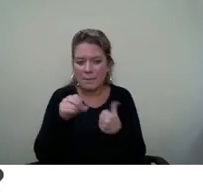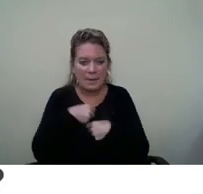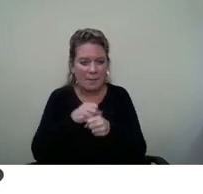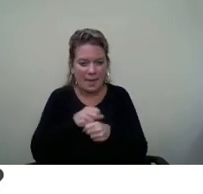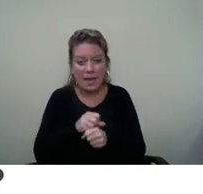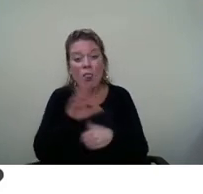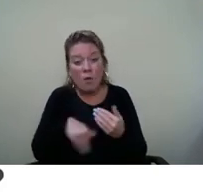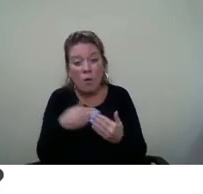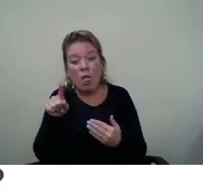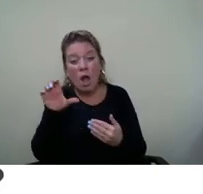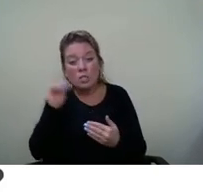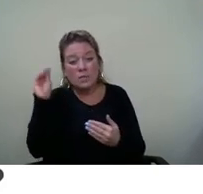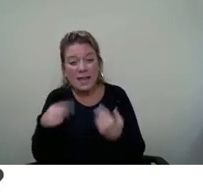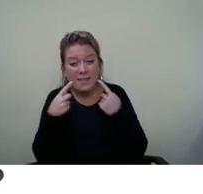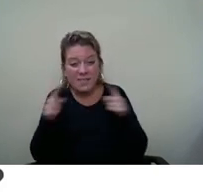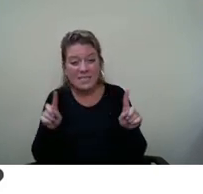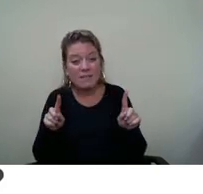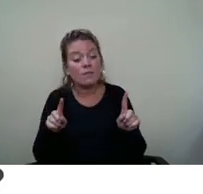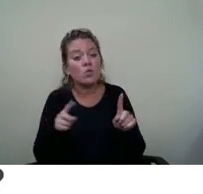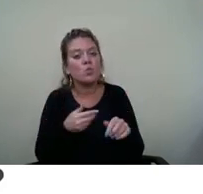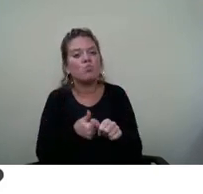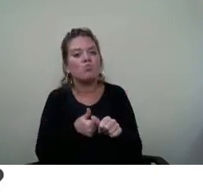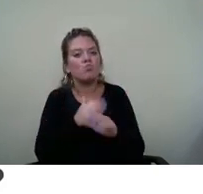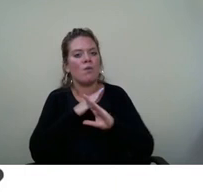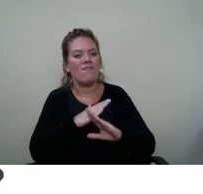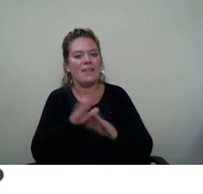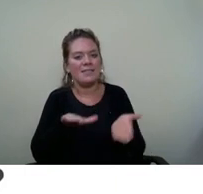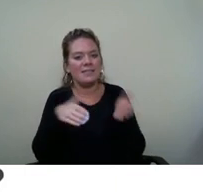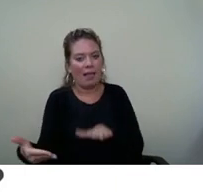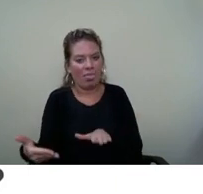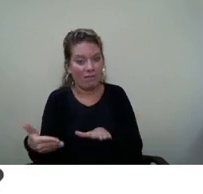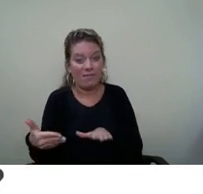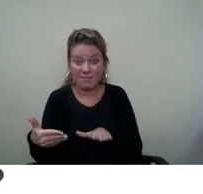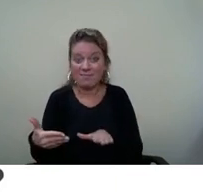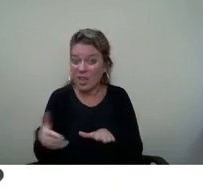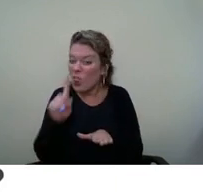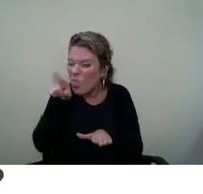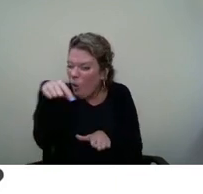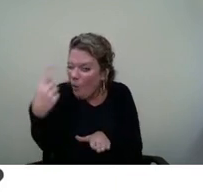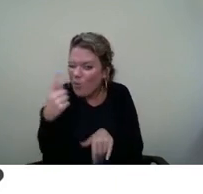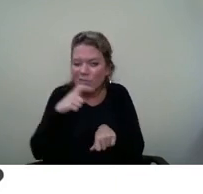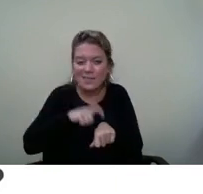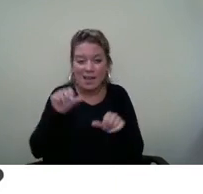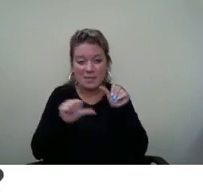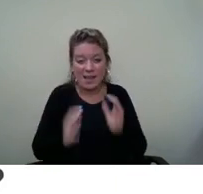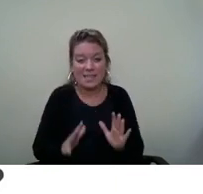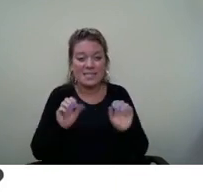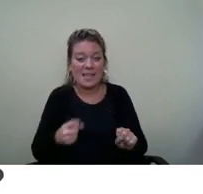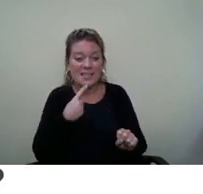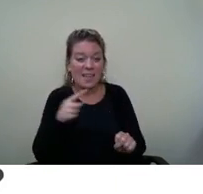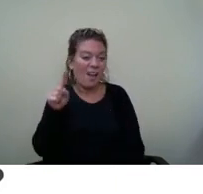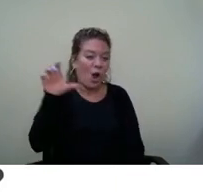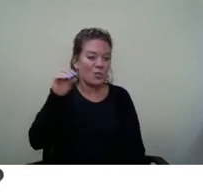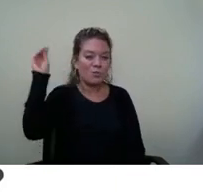preventing death from COVID-19. This is the only time when scientists can tell you 100% effective,